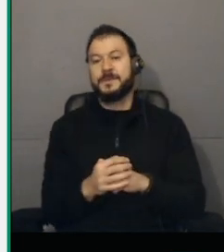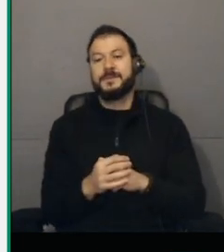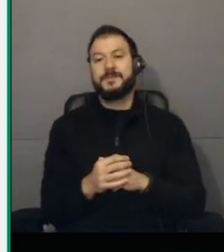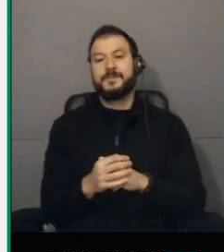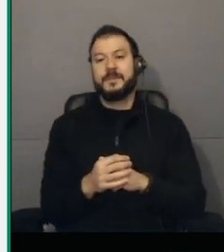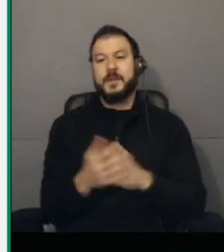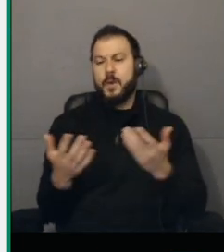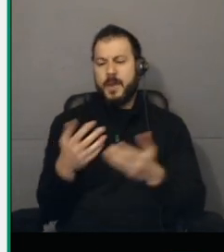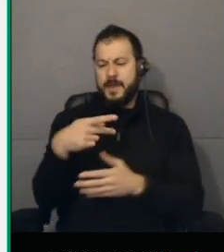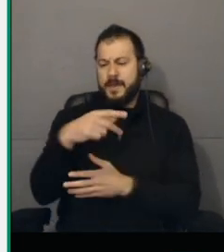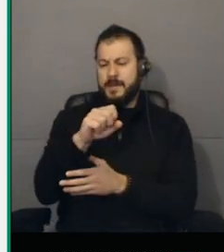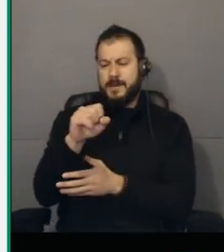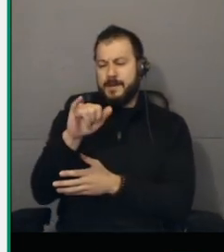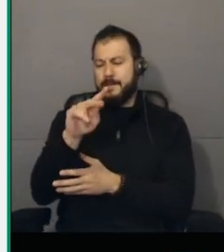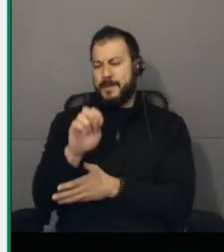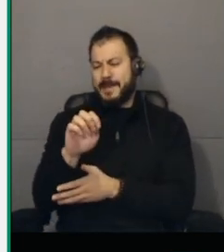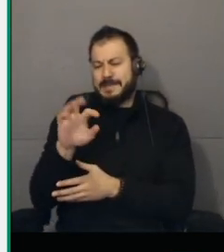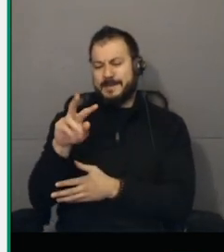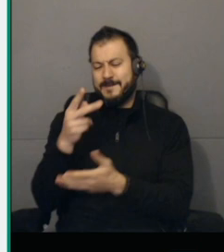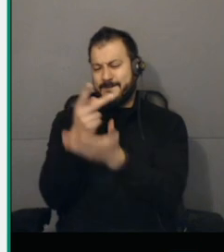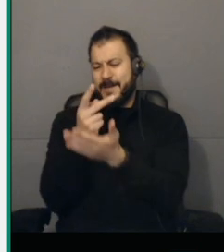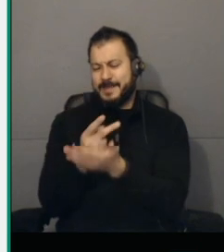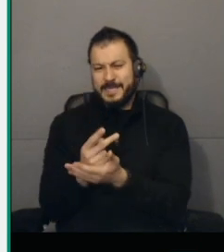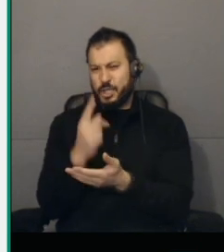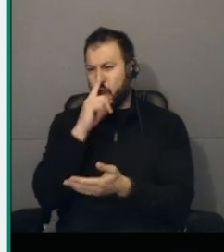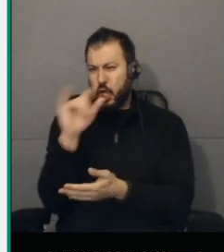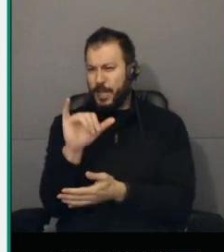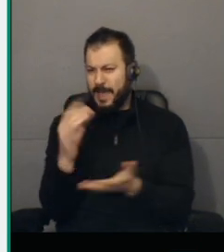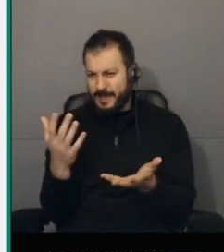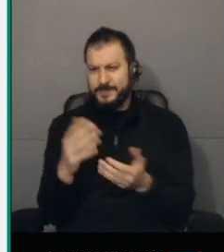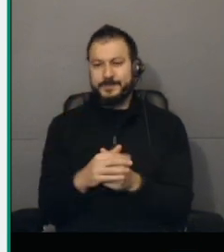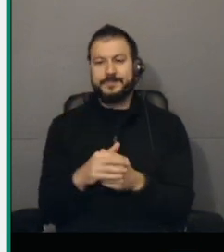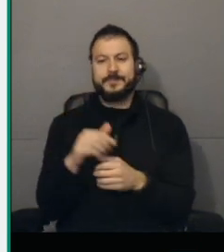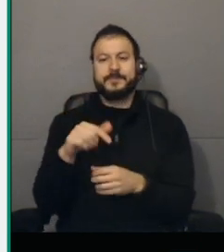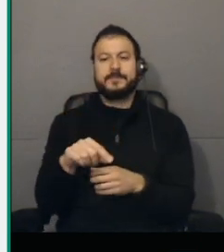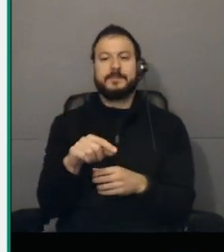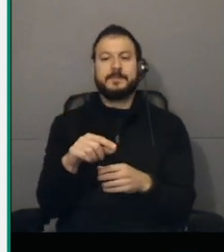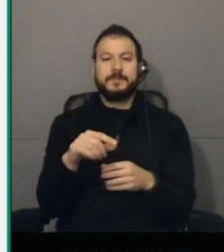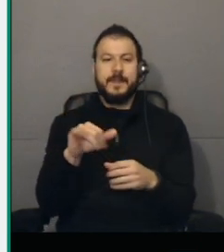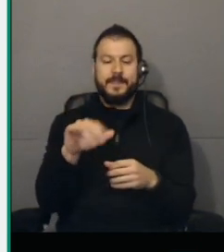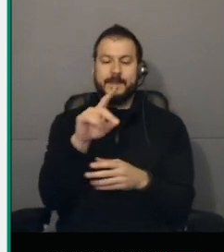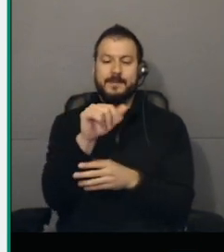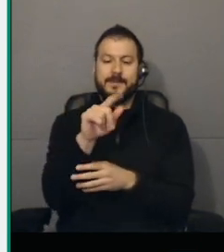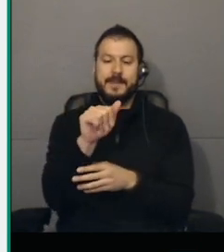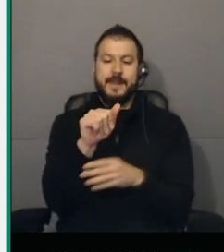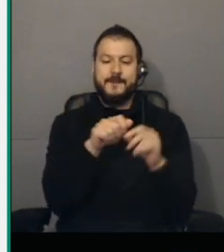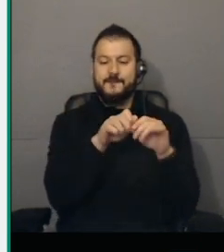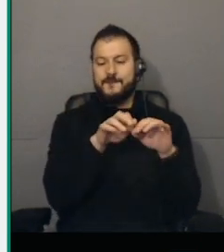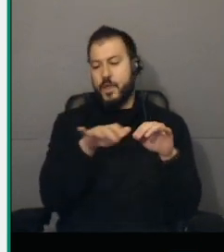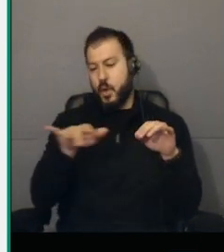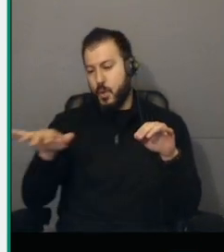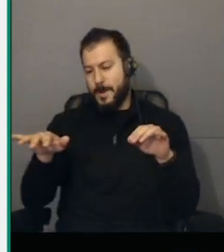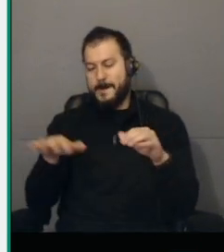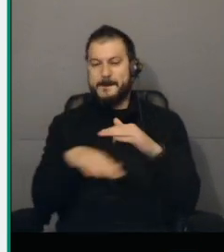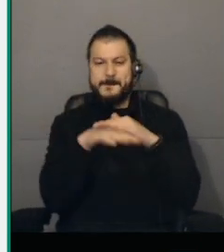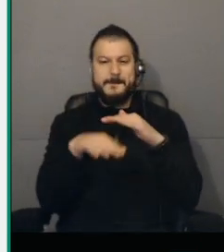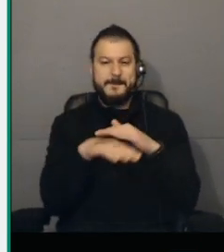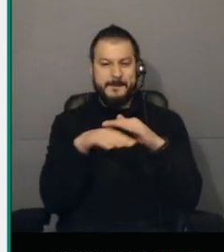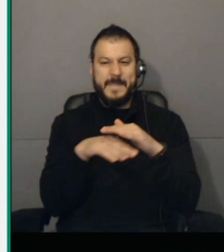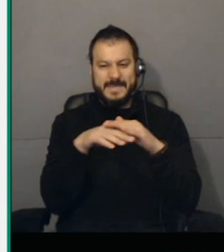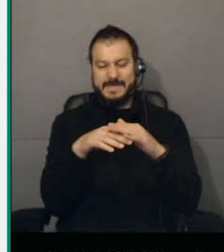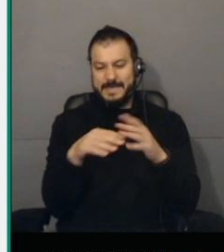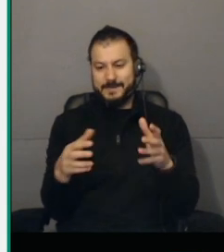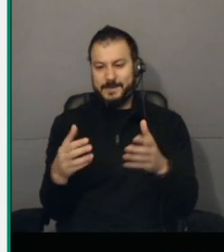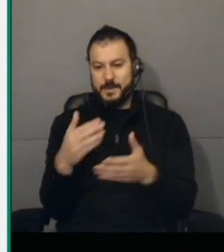So what does this whole passive validation thing look like practically? This arrow represents the data flow or basic components of a telemetry-driven